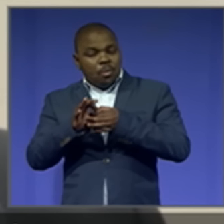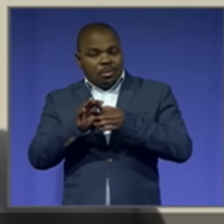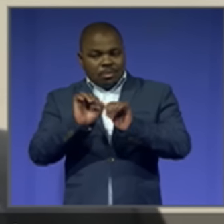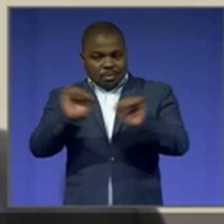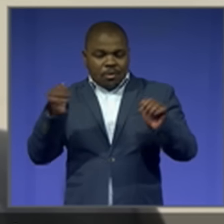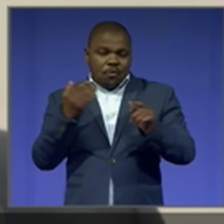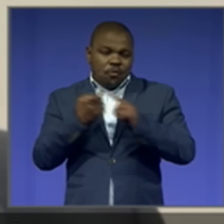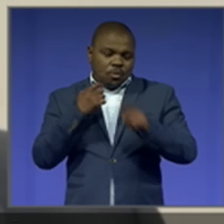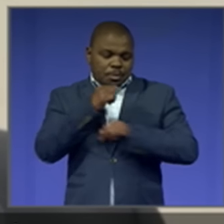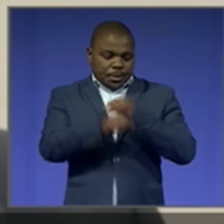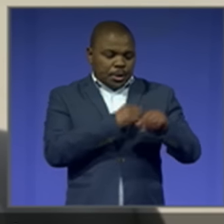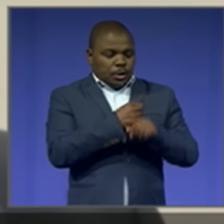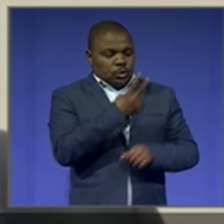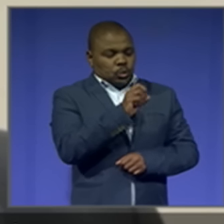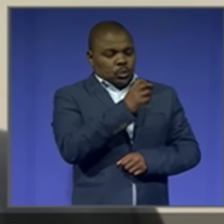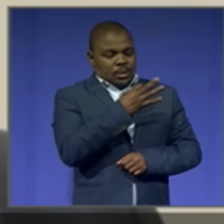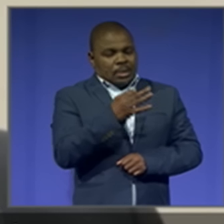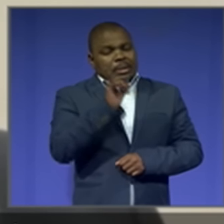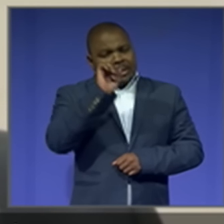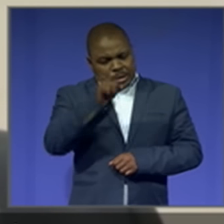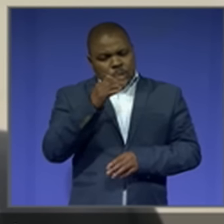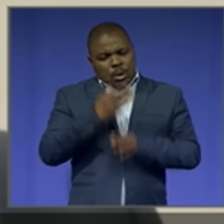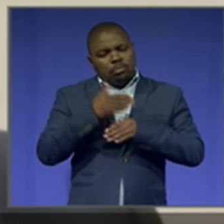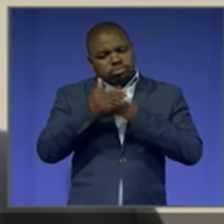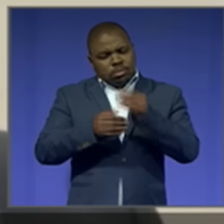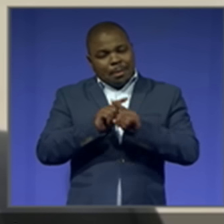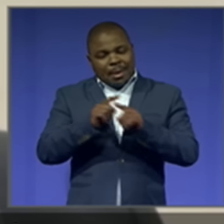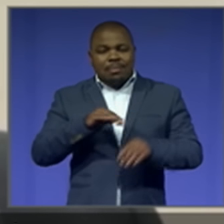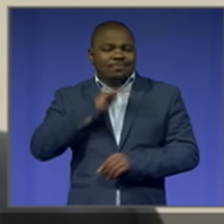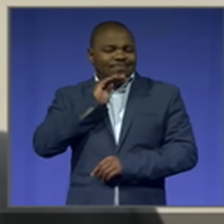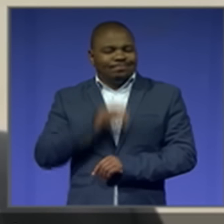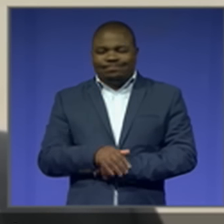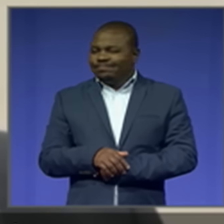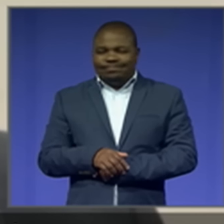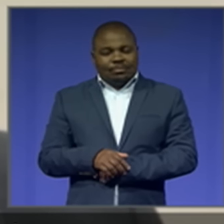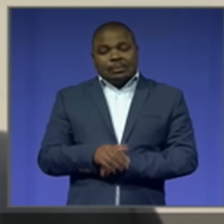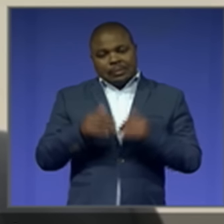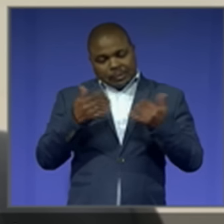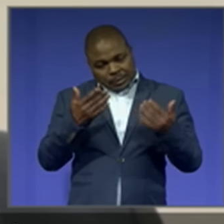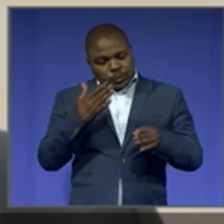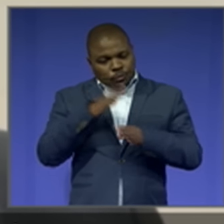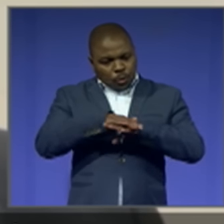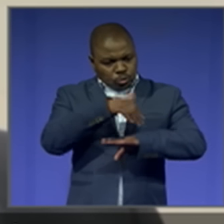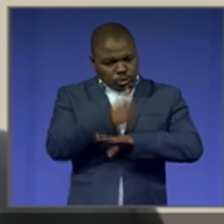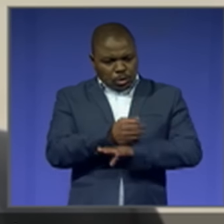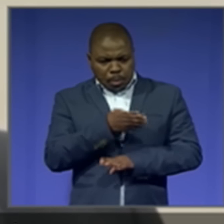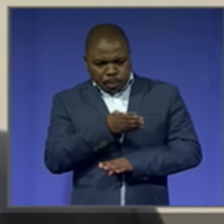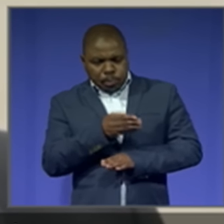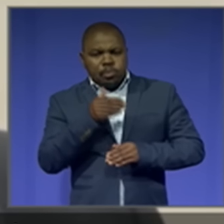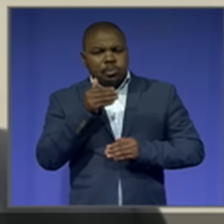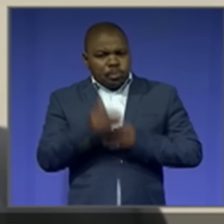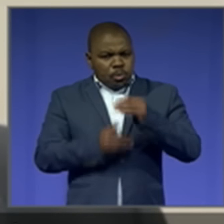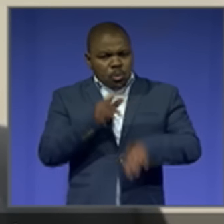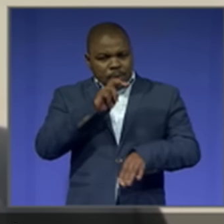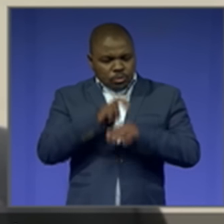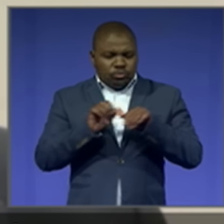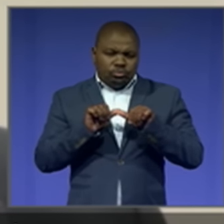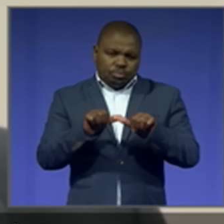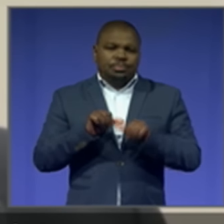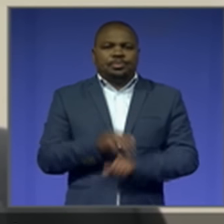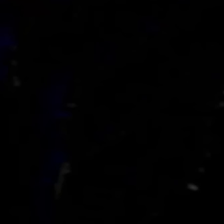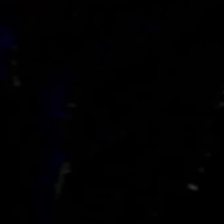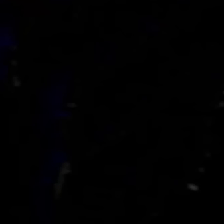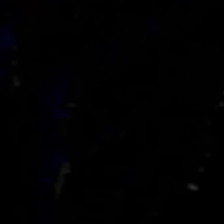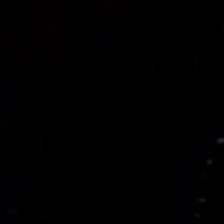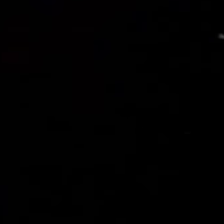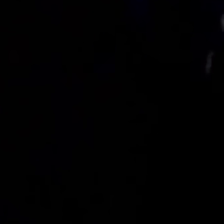is indeed work in progress, which is not enough, but it is there. There's a good foundation that we should build from.